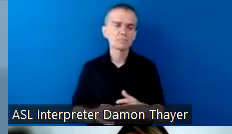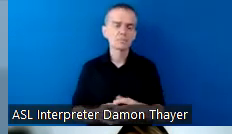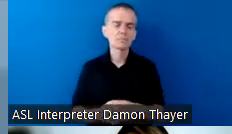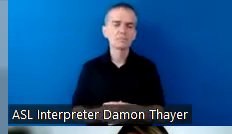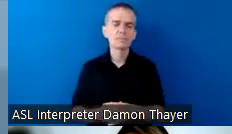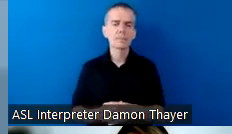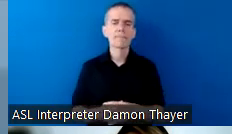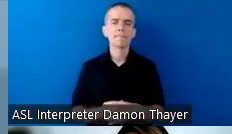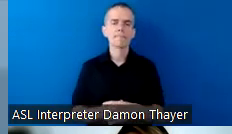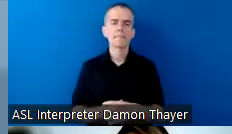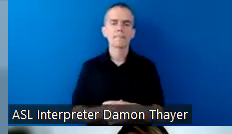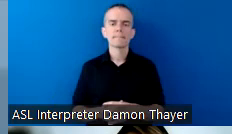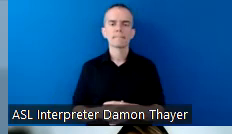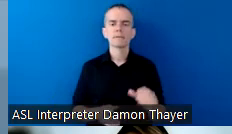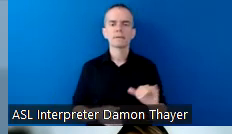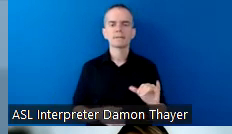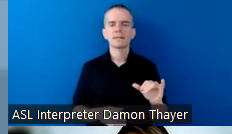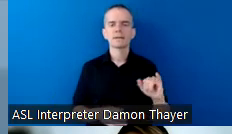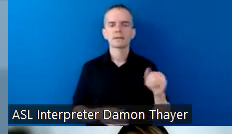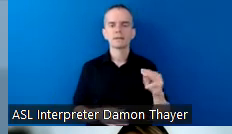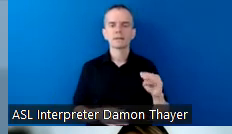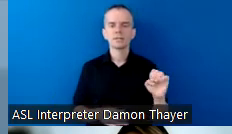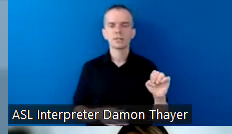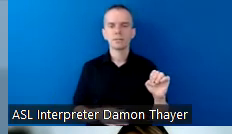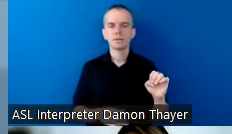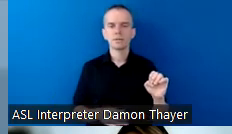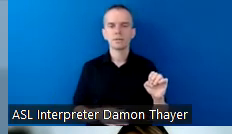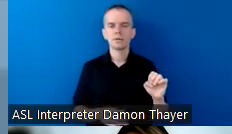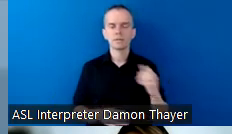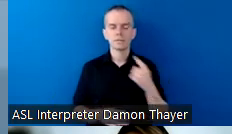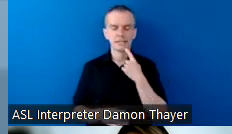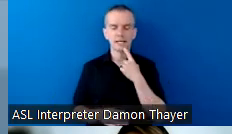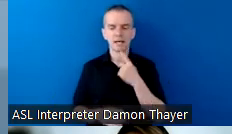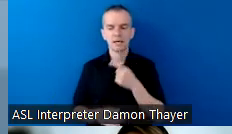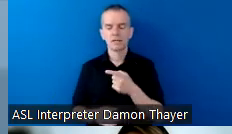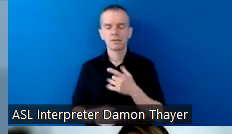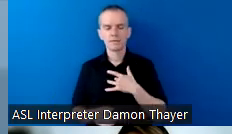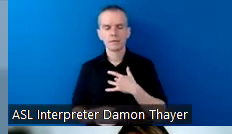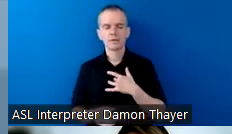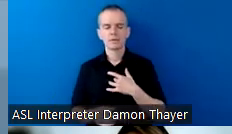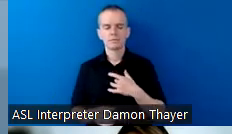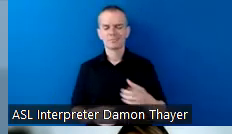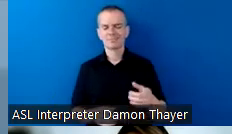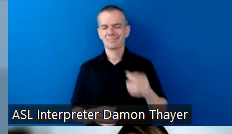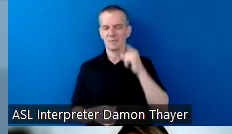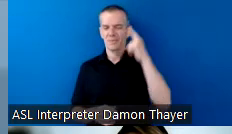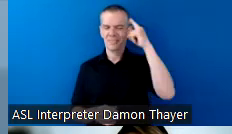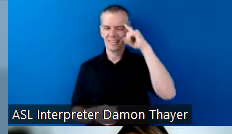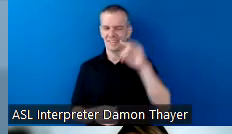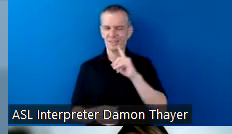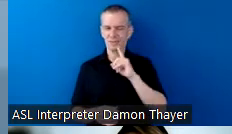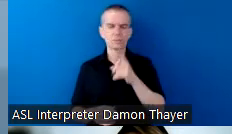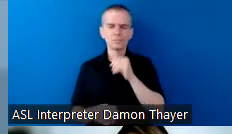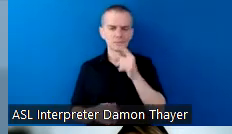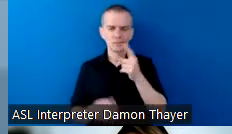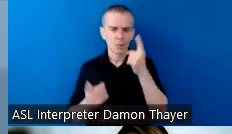think, as Jamie explained, you don't need to agree to anything that you don't believe is true. If you don't see the connection between